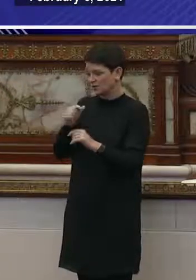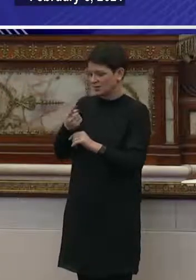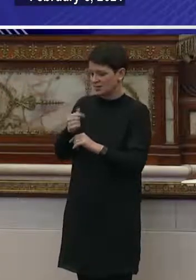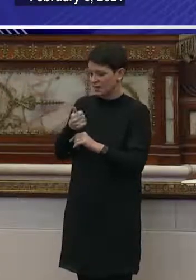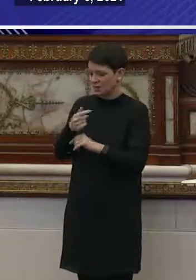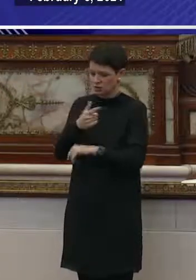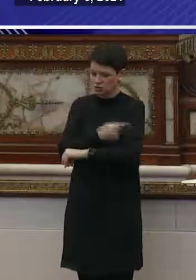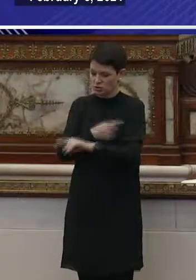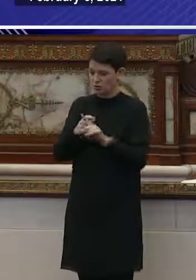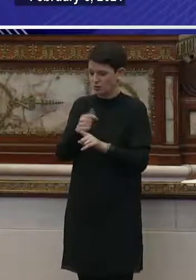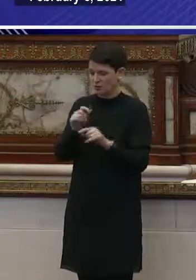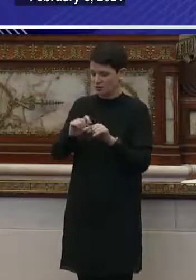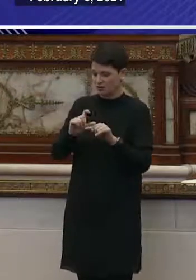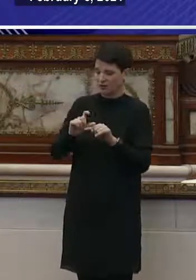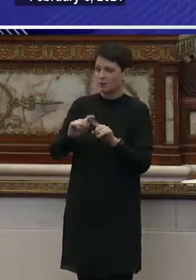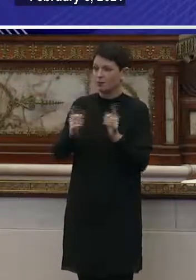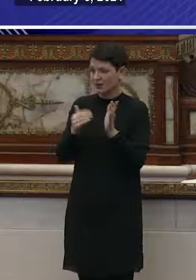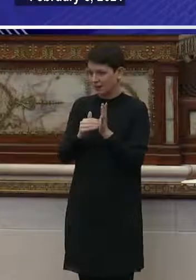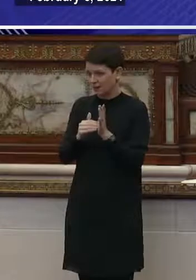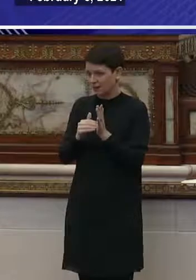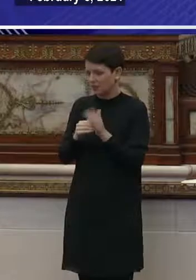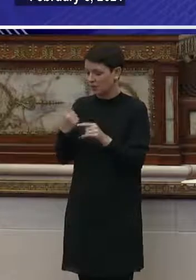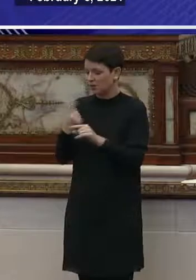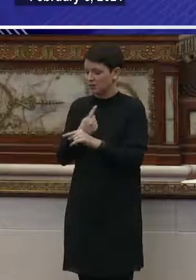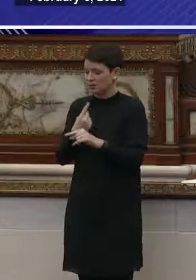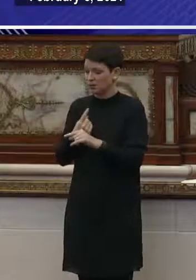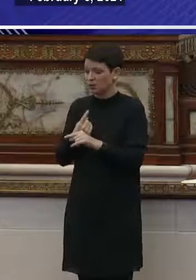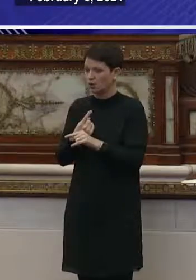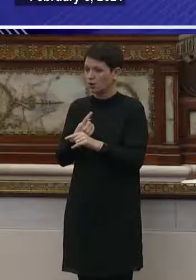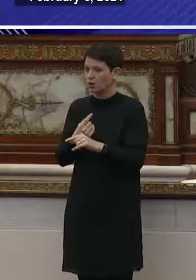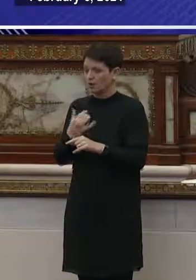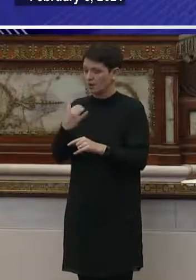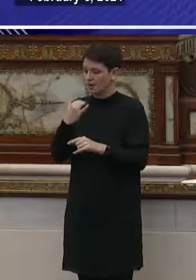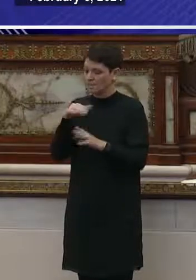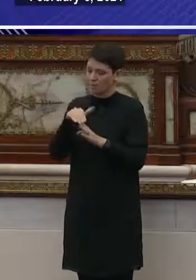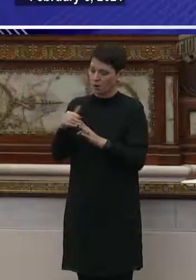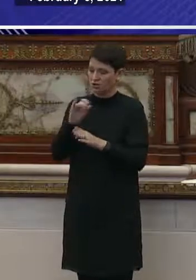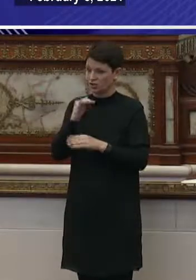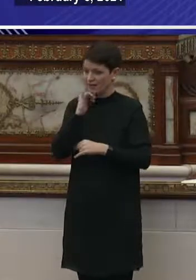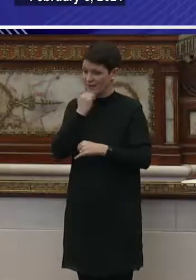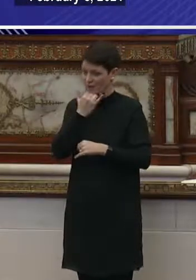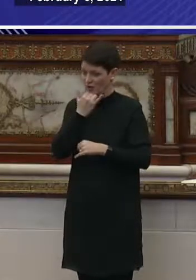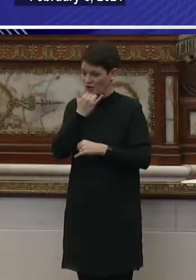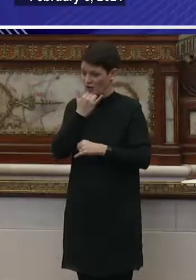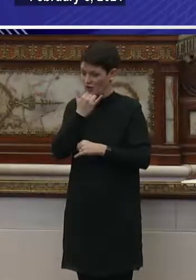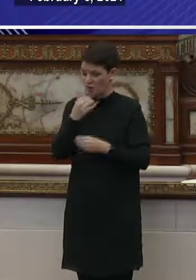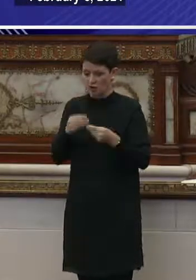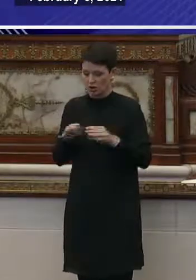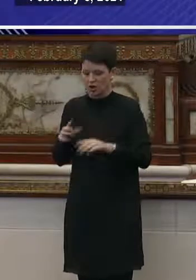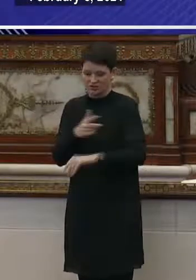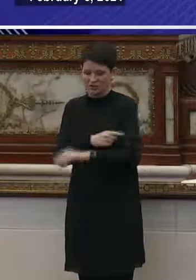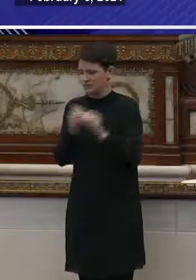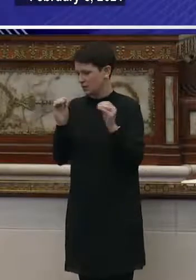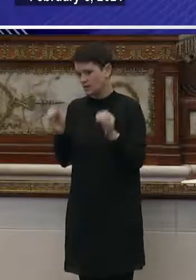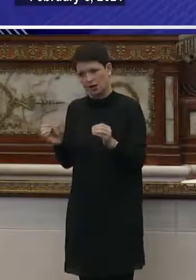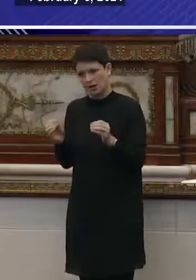vial. But within our typical margin of error, they matched up. So we don't think we've lost vaccine as part of